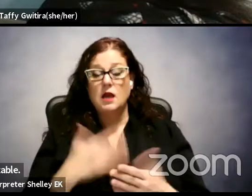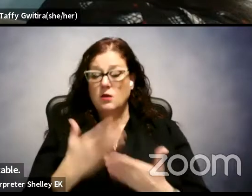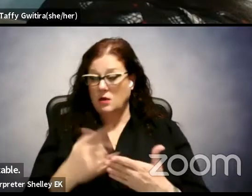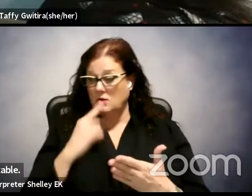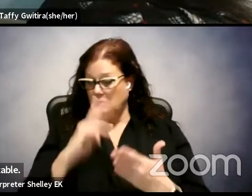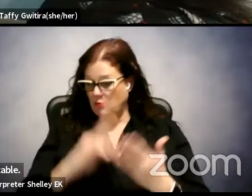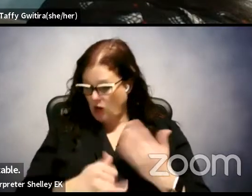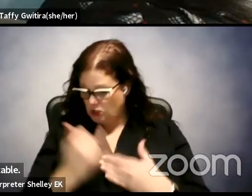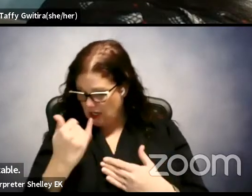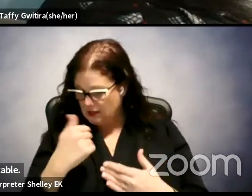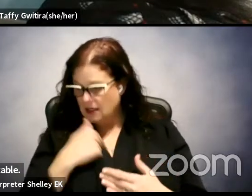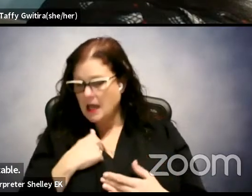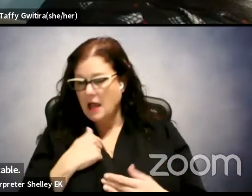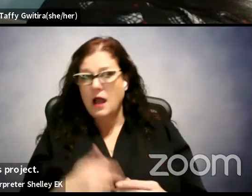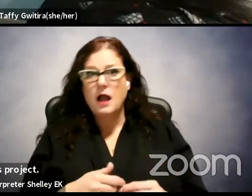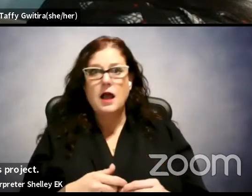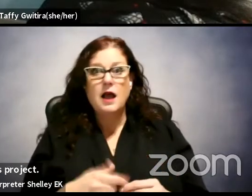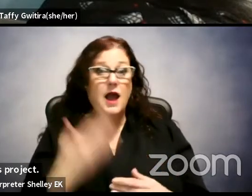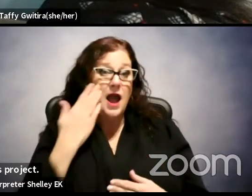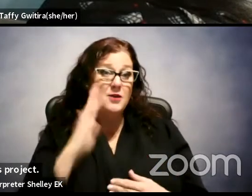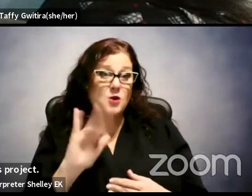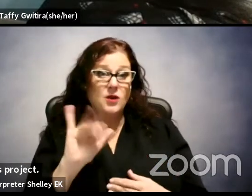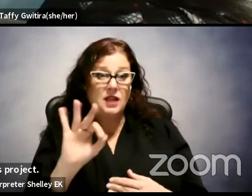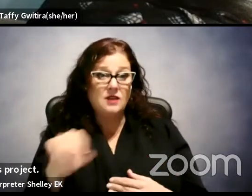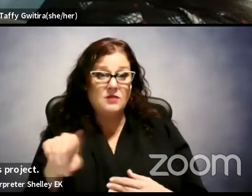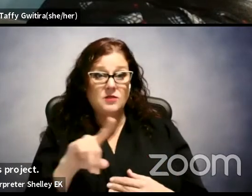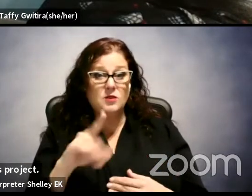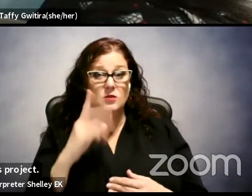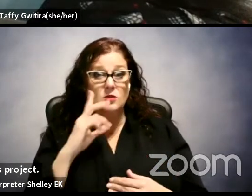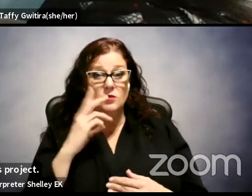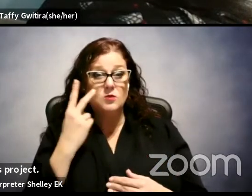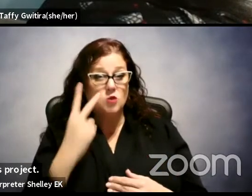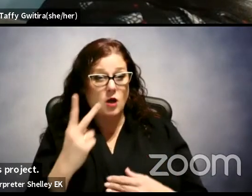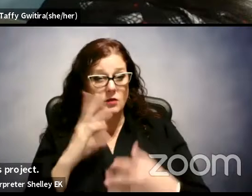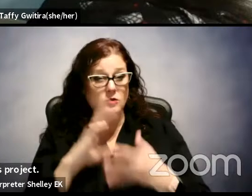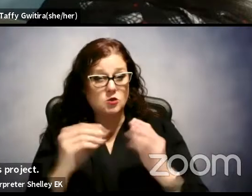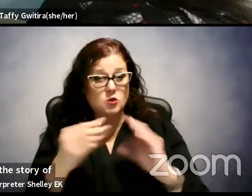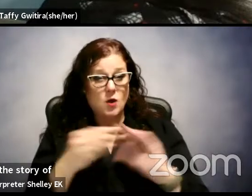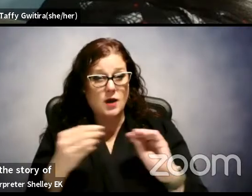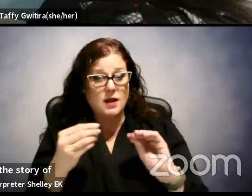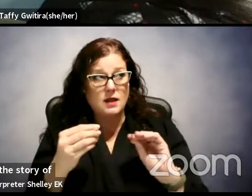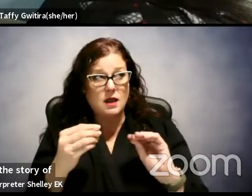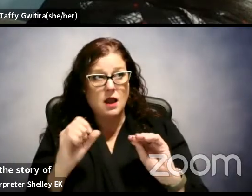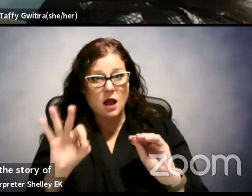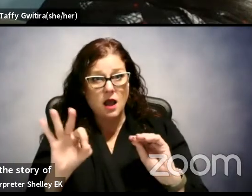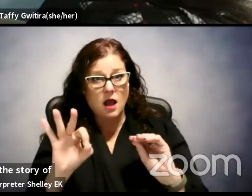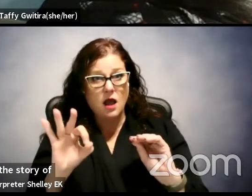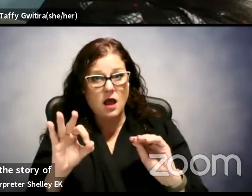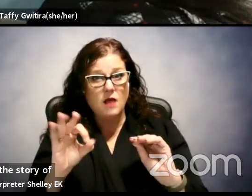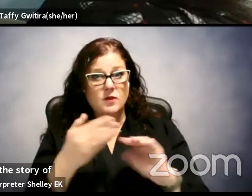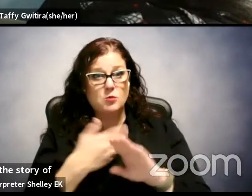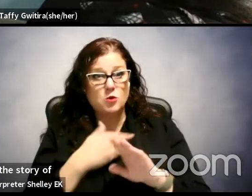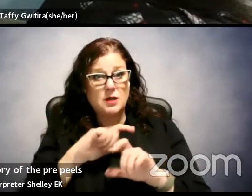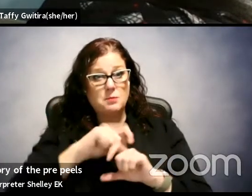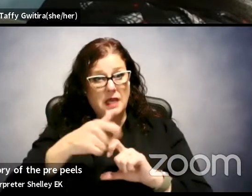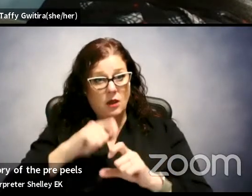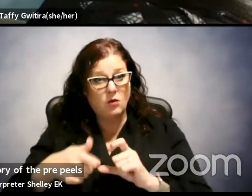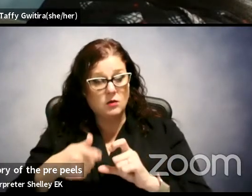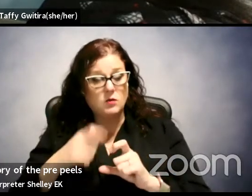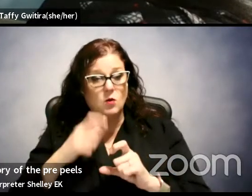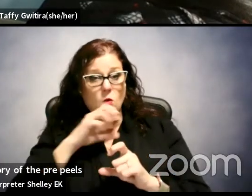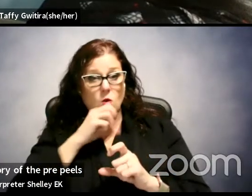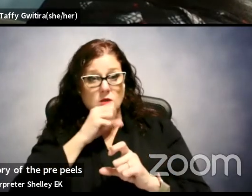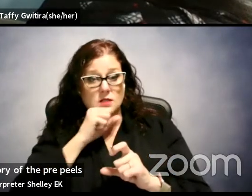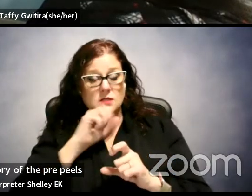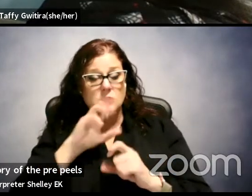project? I don't know if you all saw the story of the pre-peeled oranges at Whole